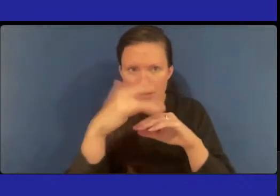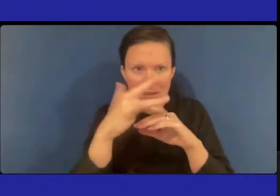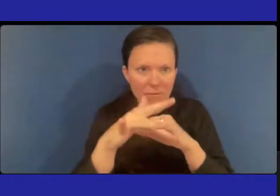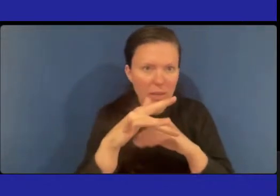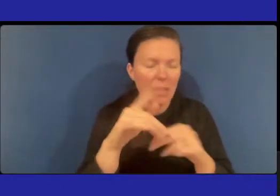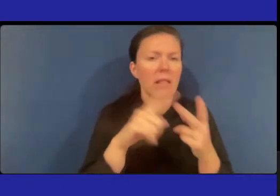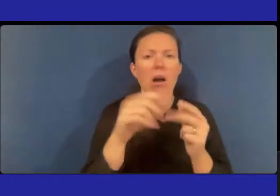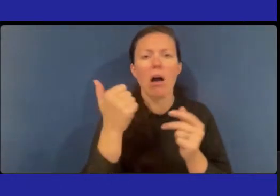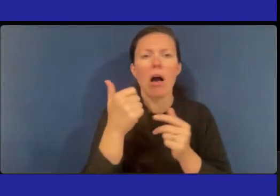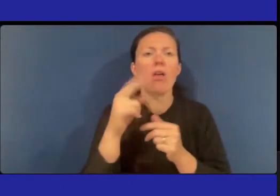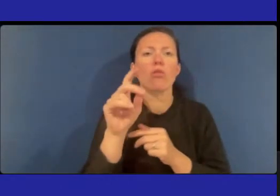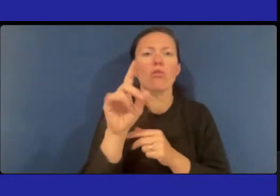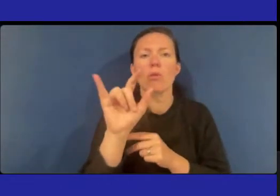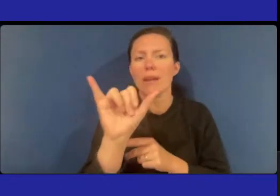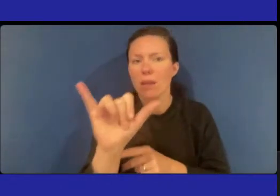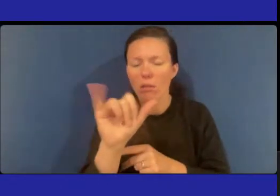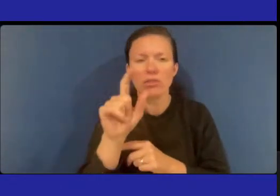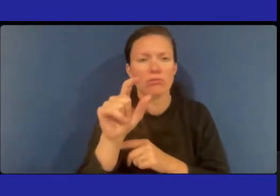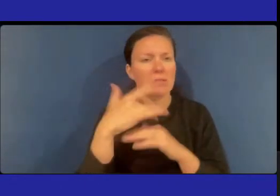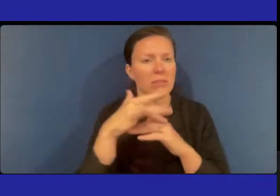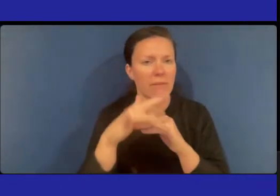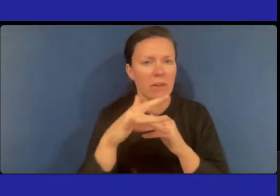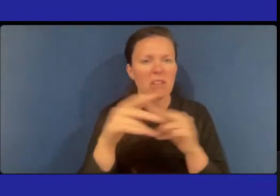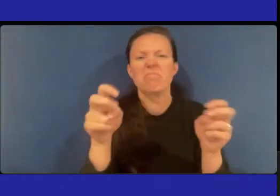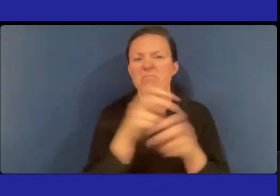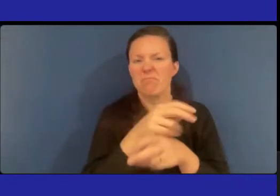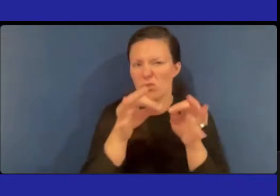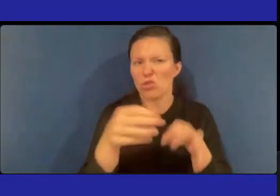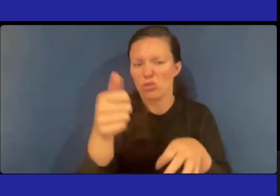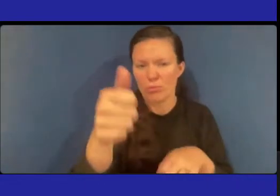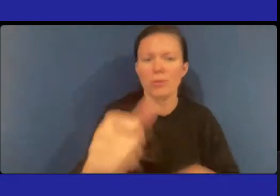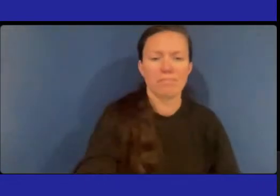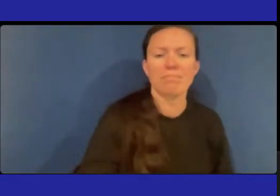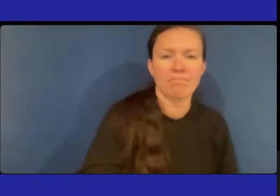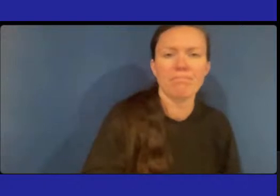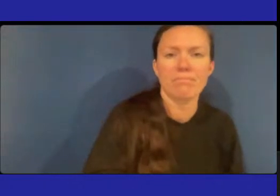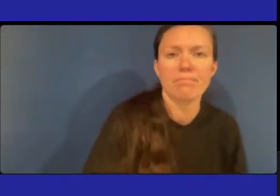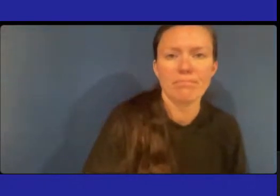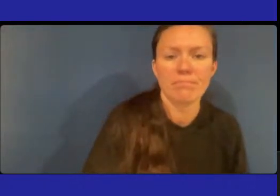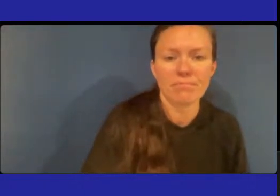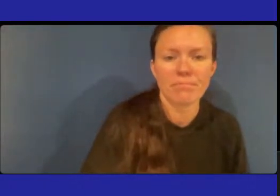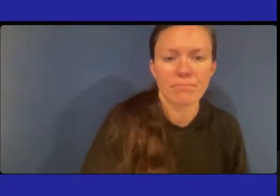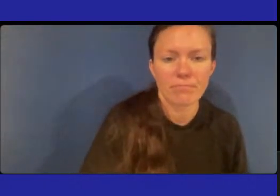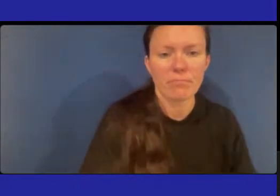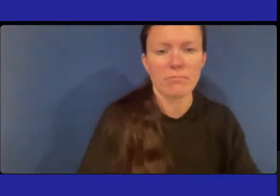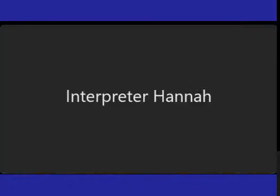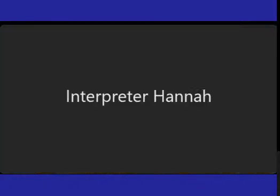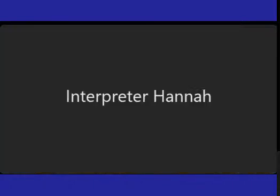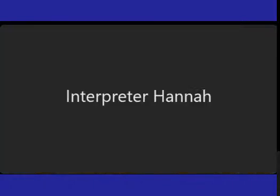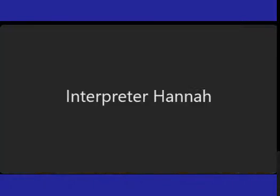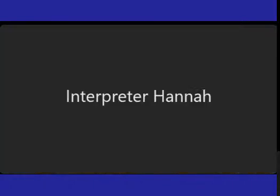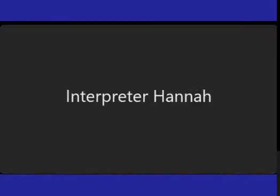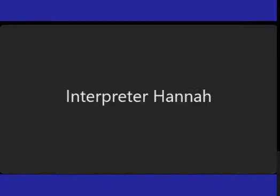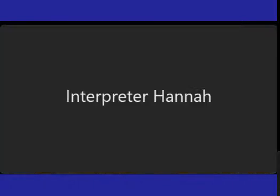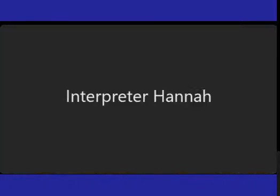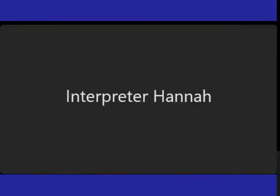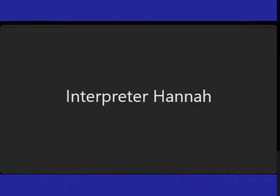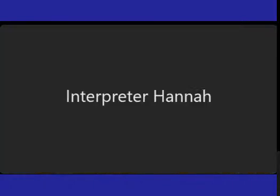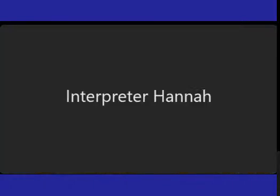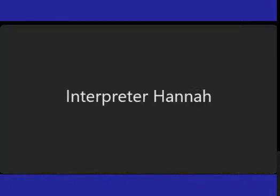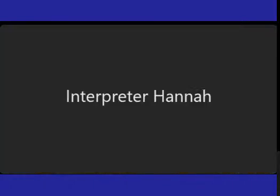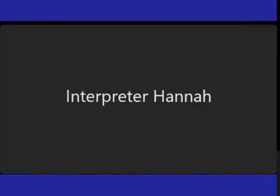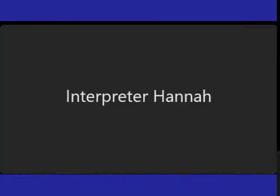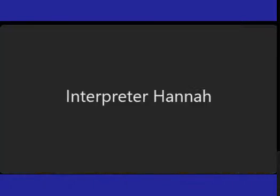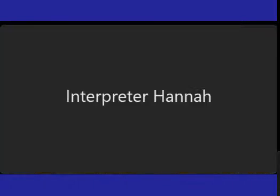interventional radiology. And we all have very special equipment that is needed to take care of the injured patient. And all of